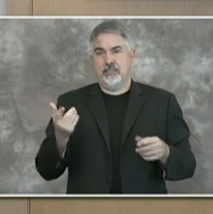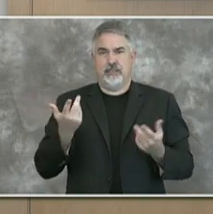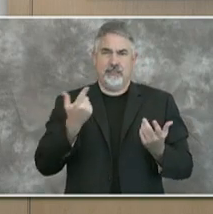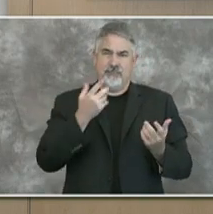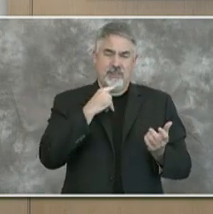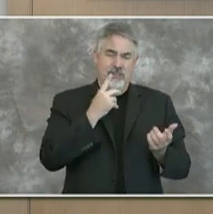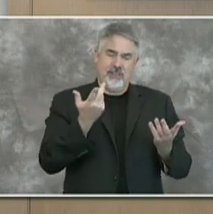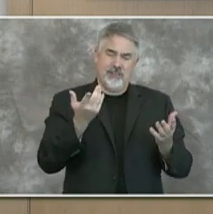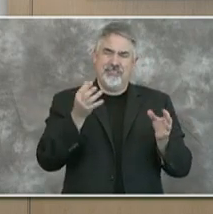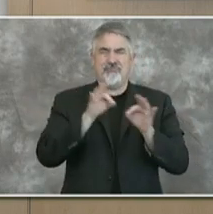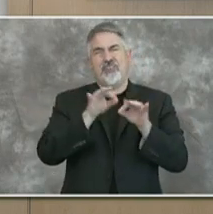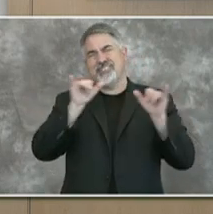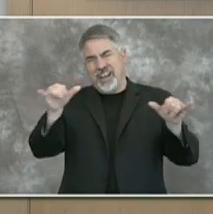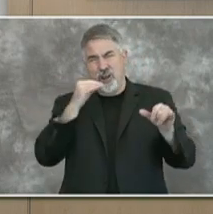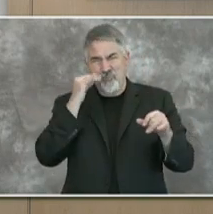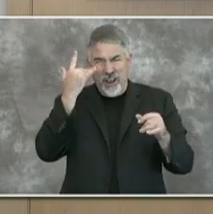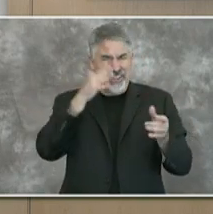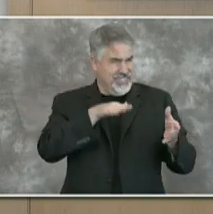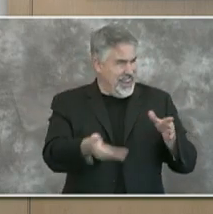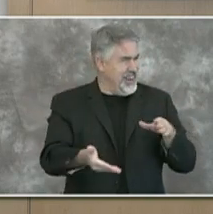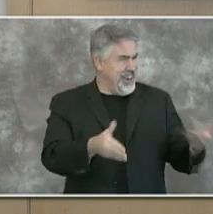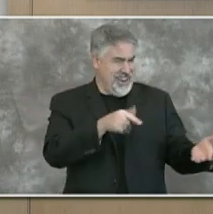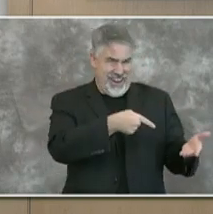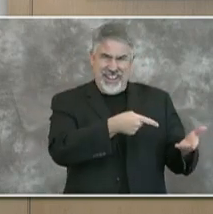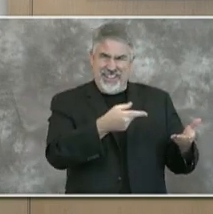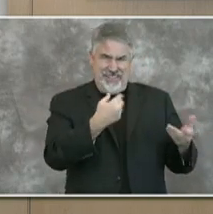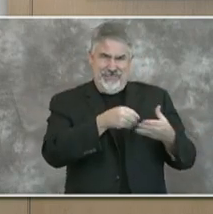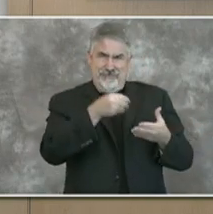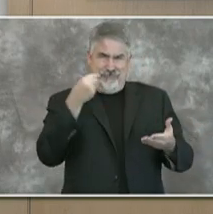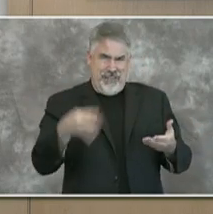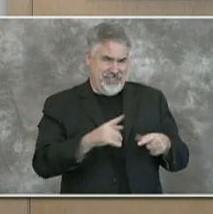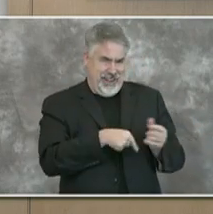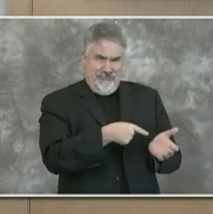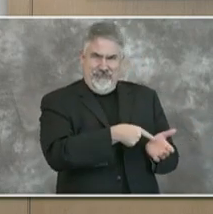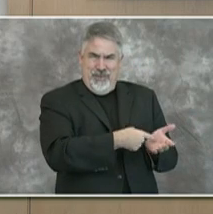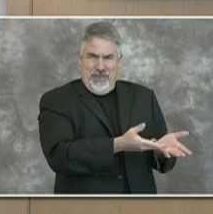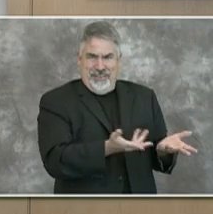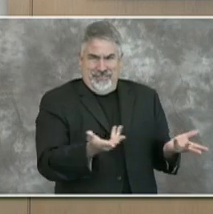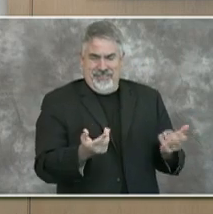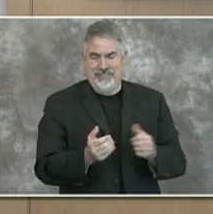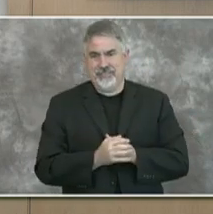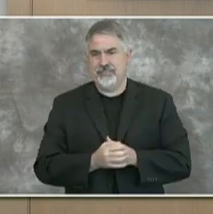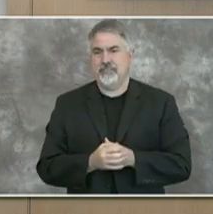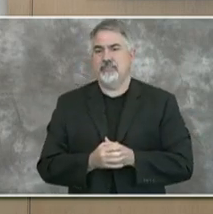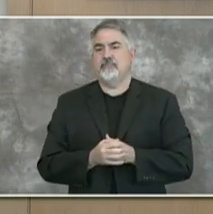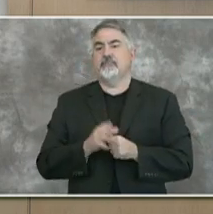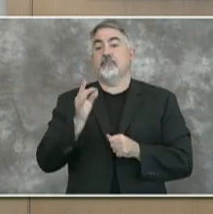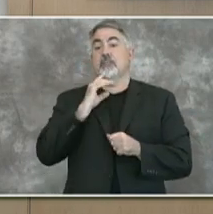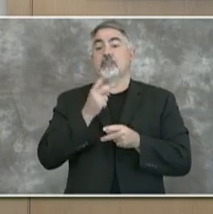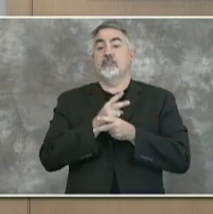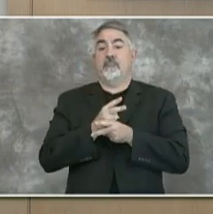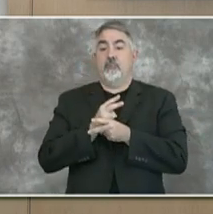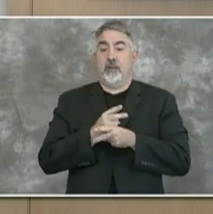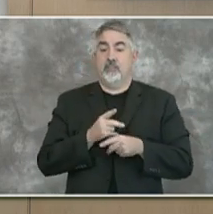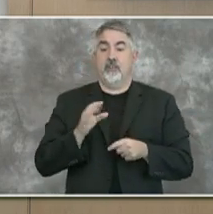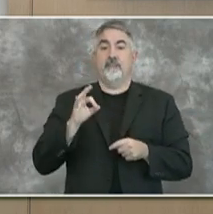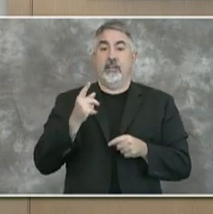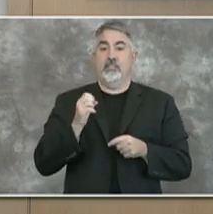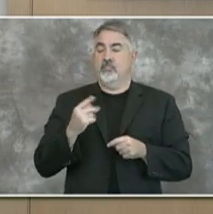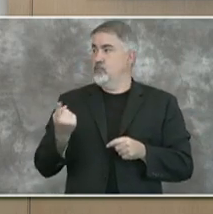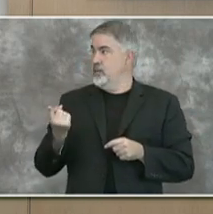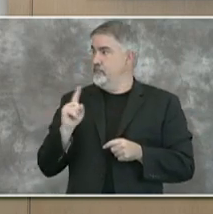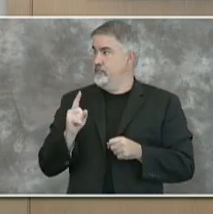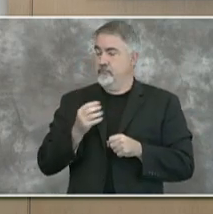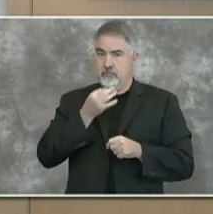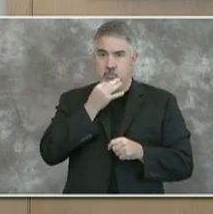to our presentations for today. We're going to start off with Supervisor Nathan Fletcher, who will give us our daily update on the information charts.